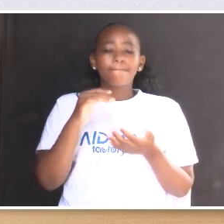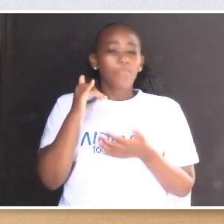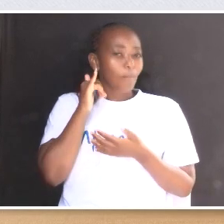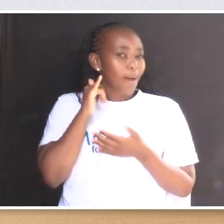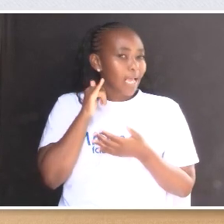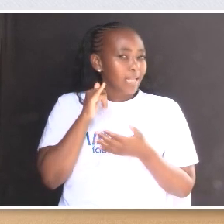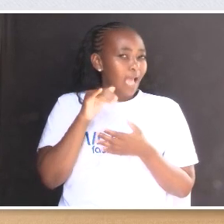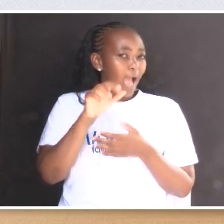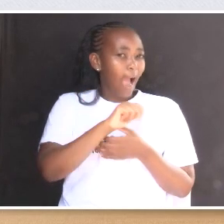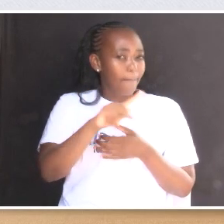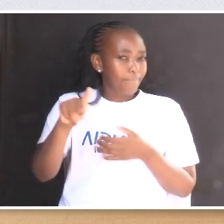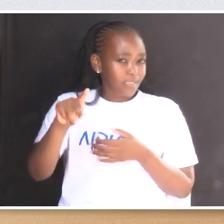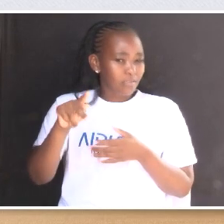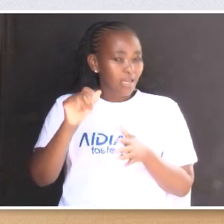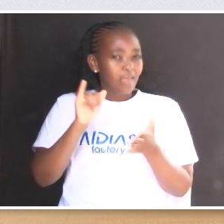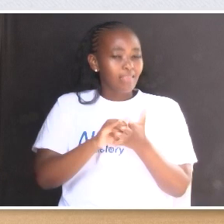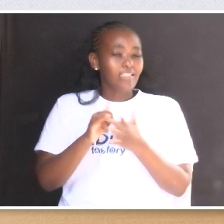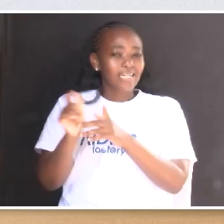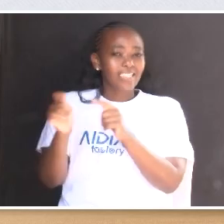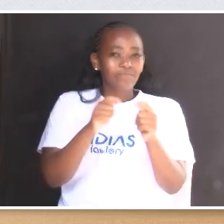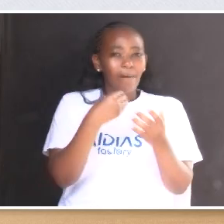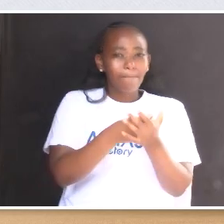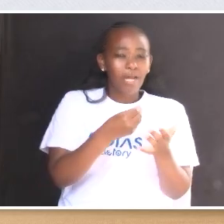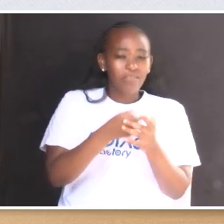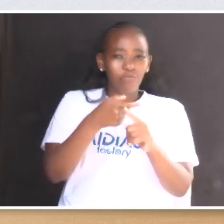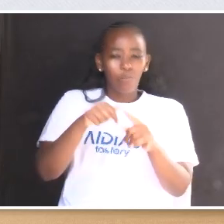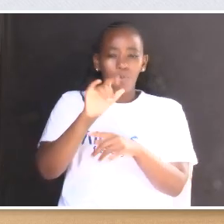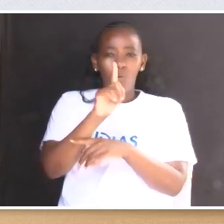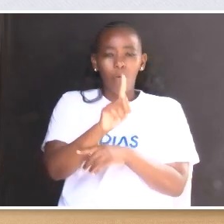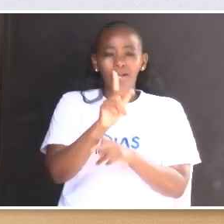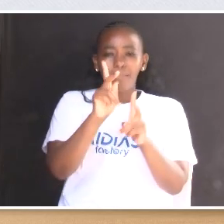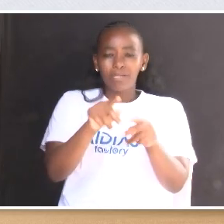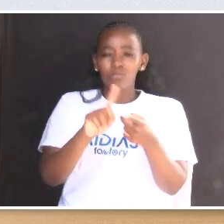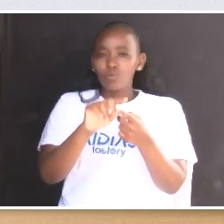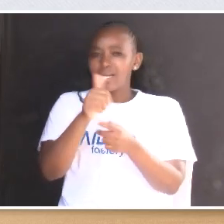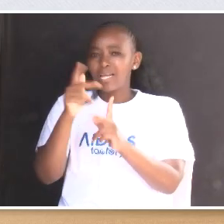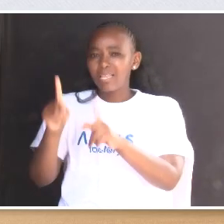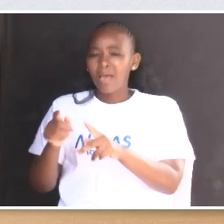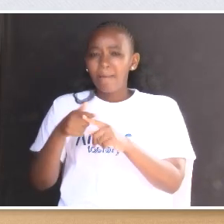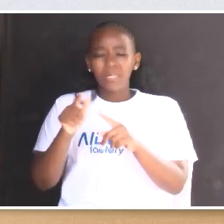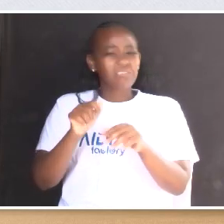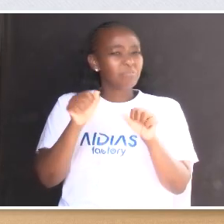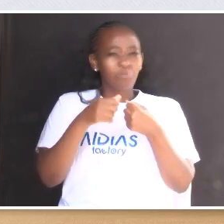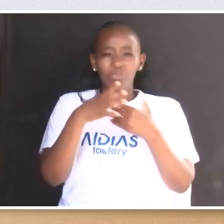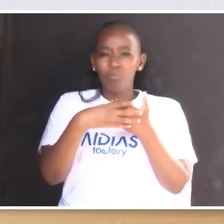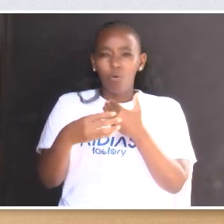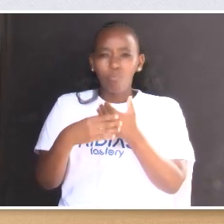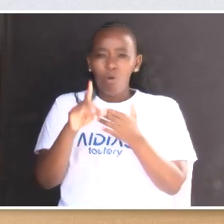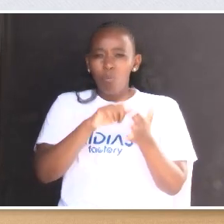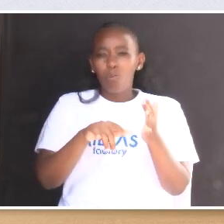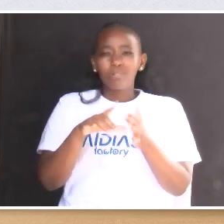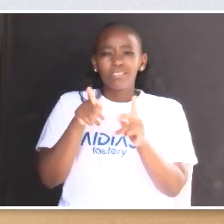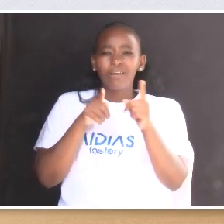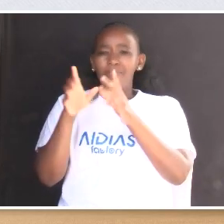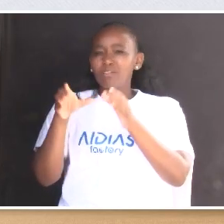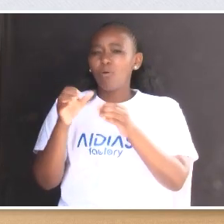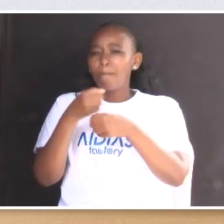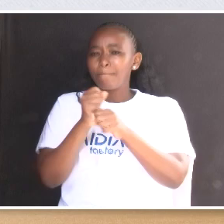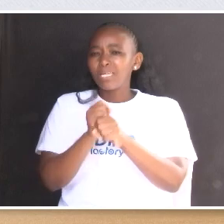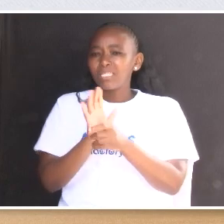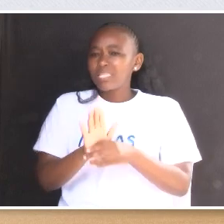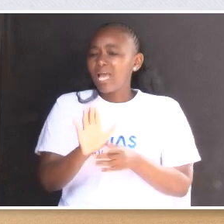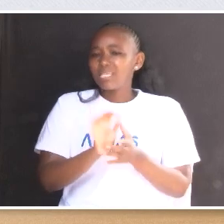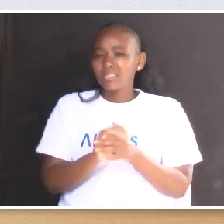that transfers money from one number to the other. But you cannot copy venye Safaricom wametengeneza. Huwezi